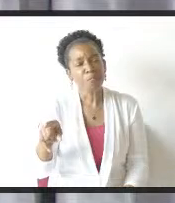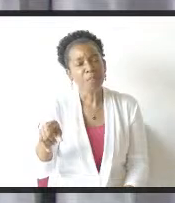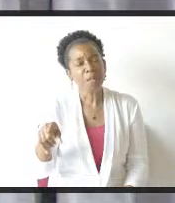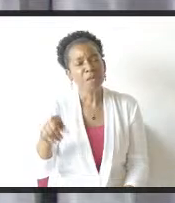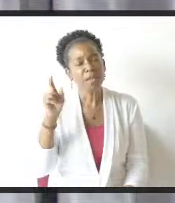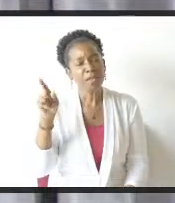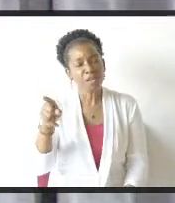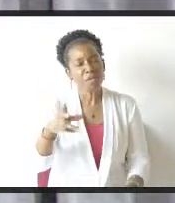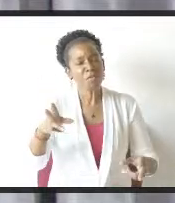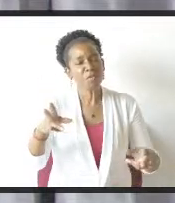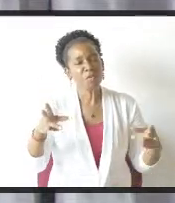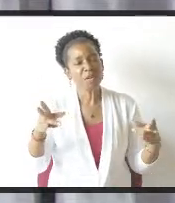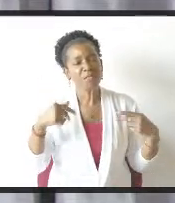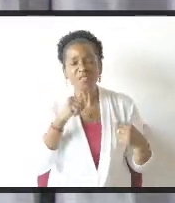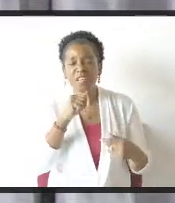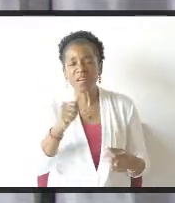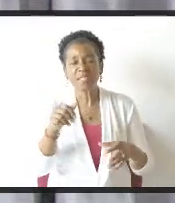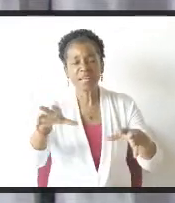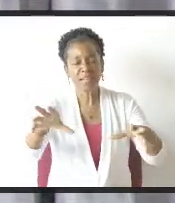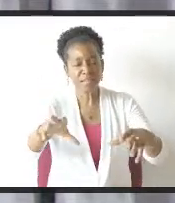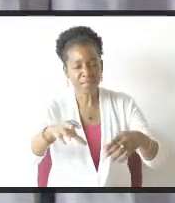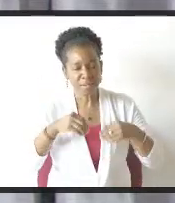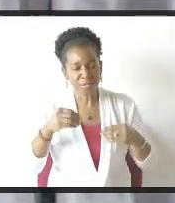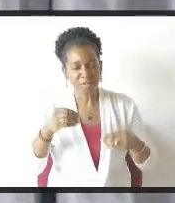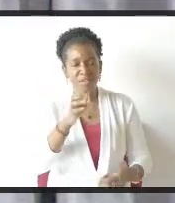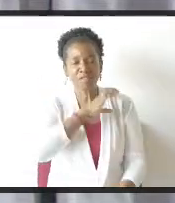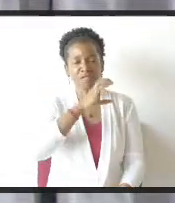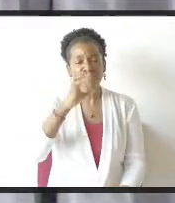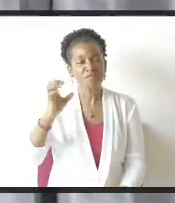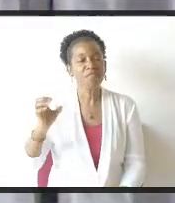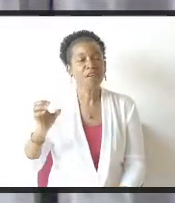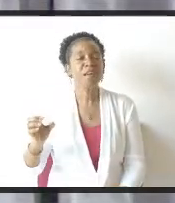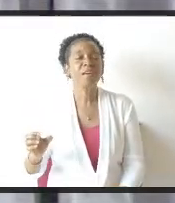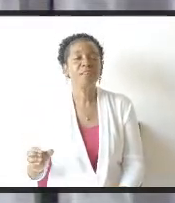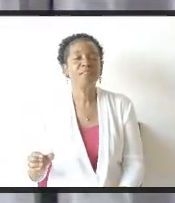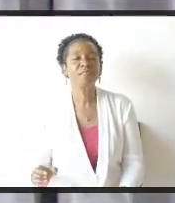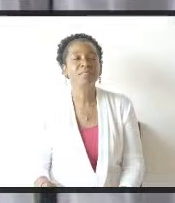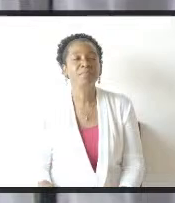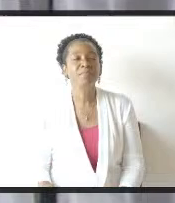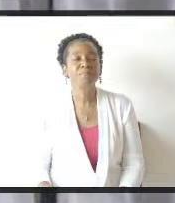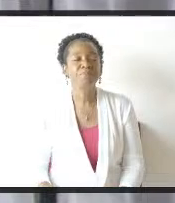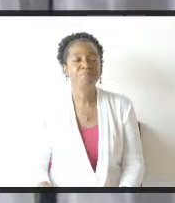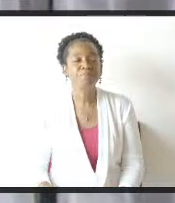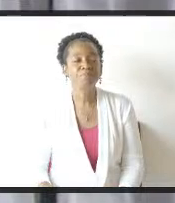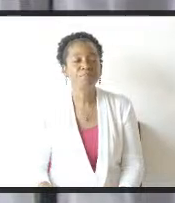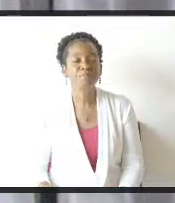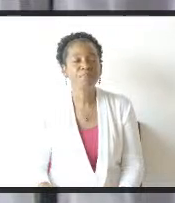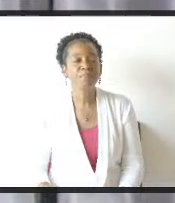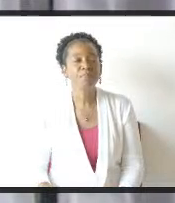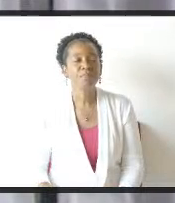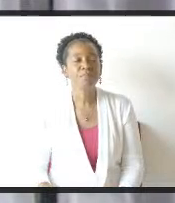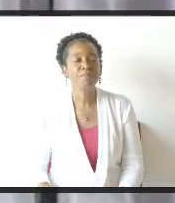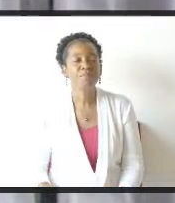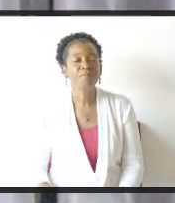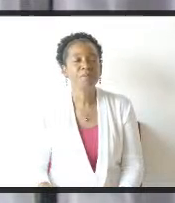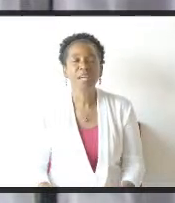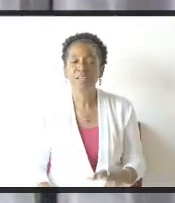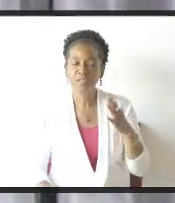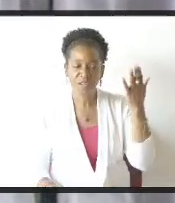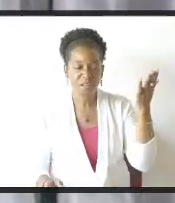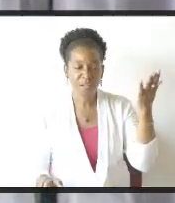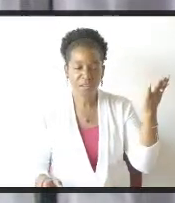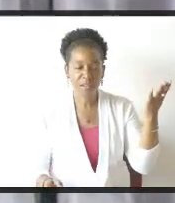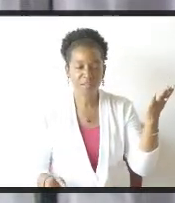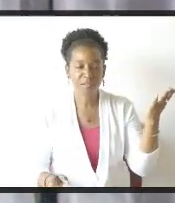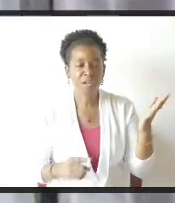And you're willing to trust Jesus Christ as your Savior and Lord. With nobody looking around between you and God. Just slip the hand up.